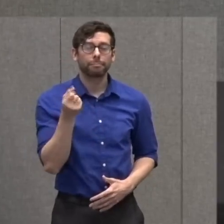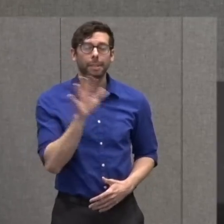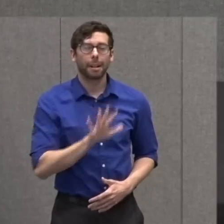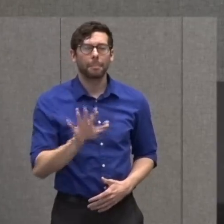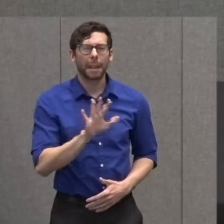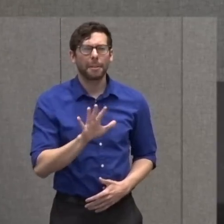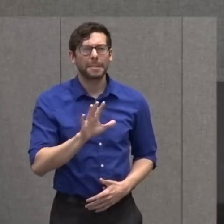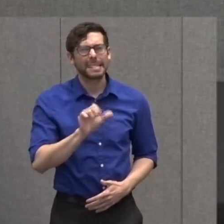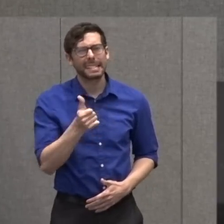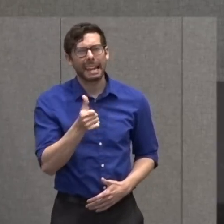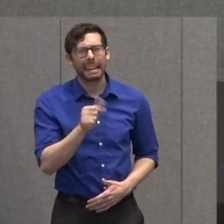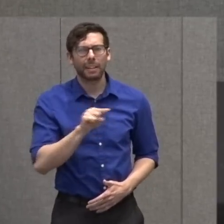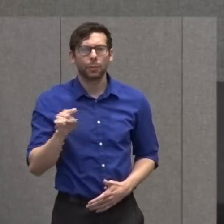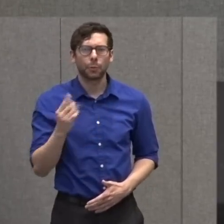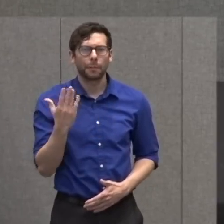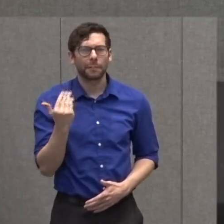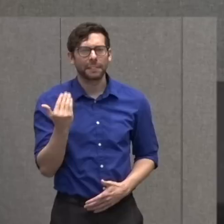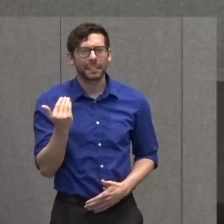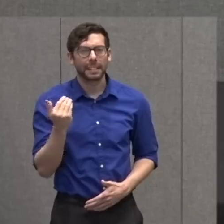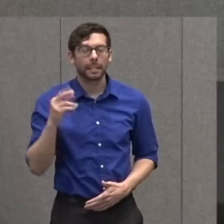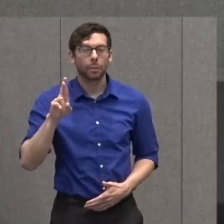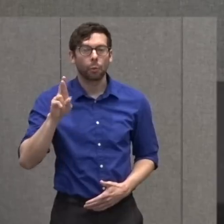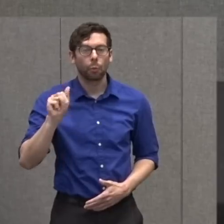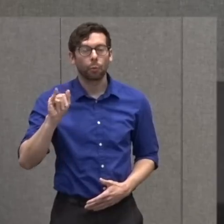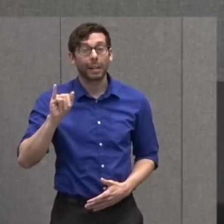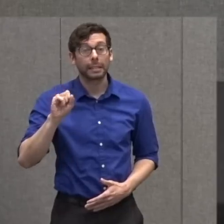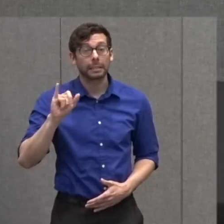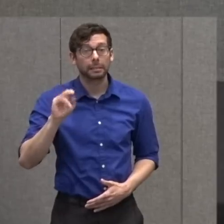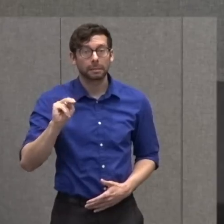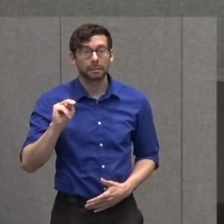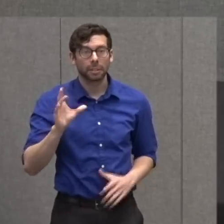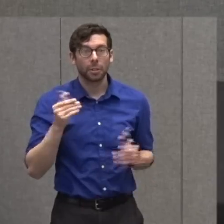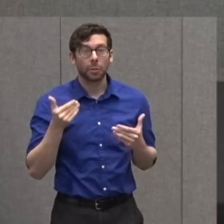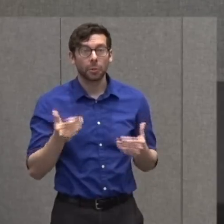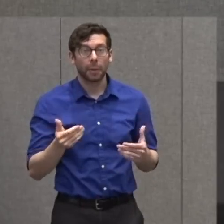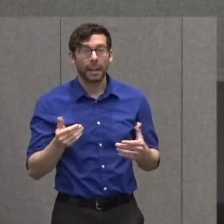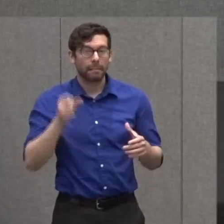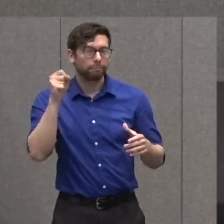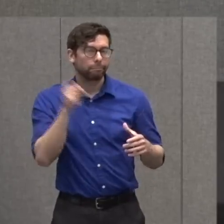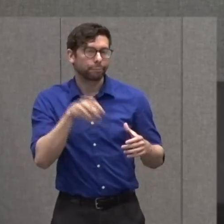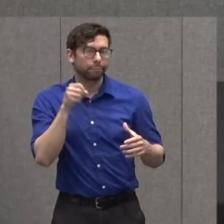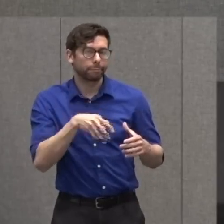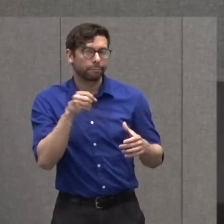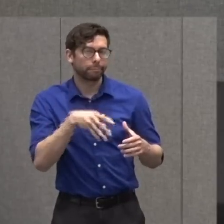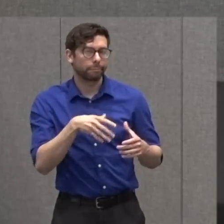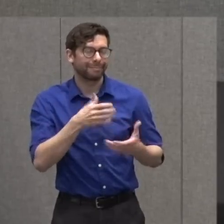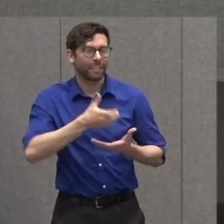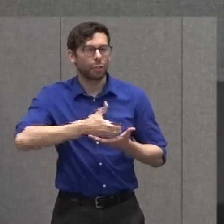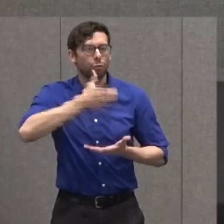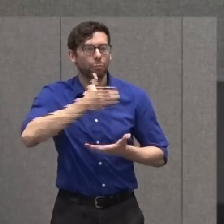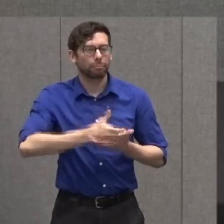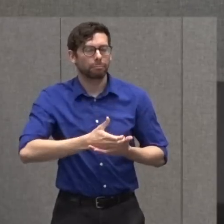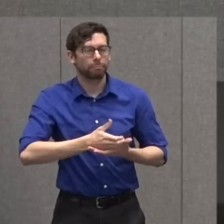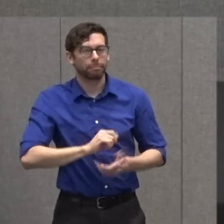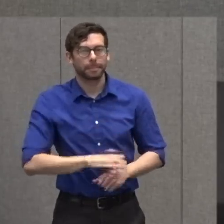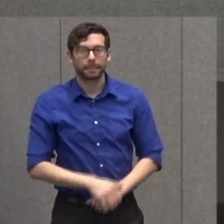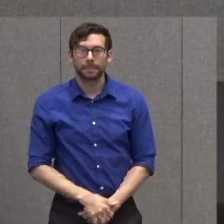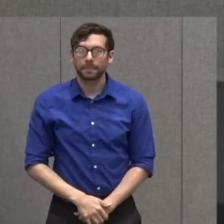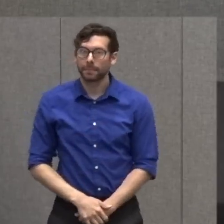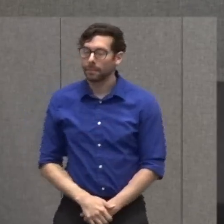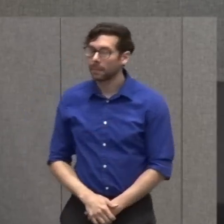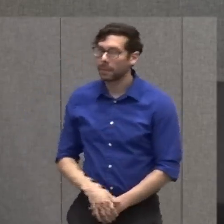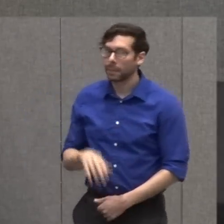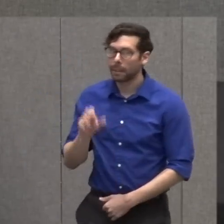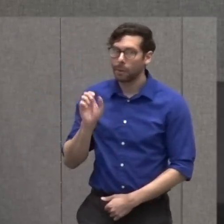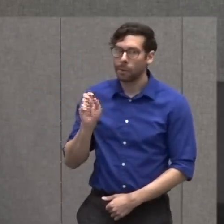estimate. It's okay. And put them inside your jar. Let's see, 3, 6.